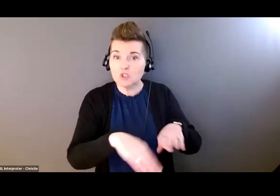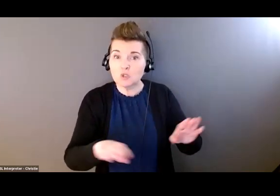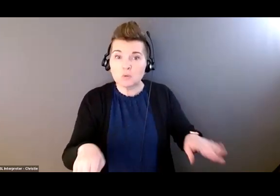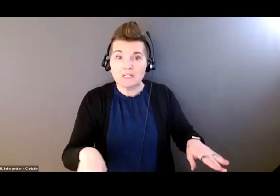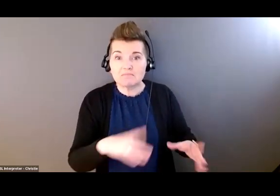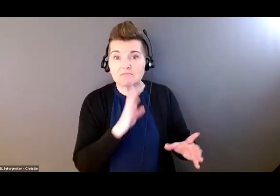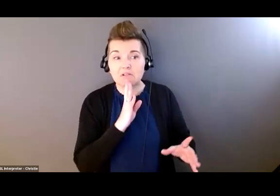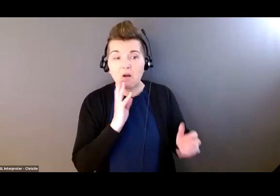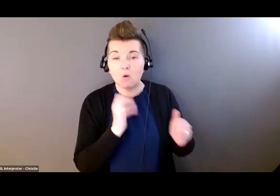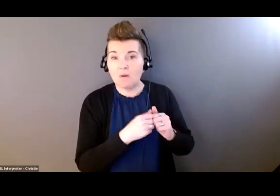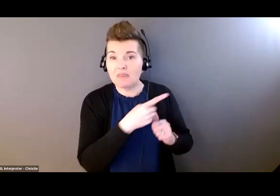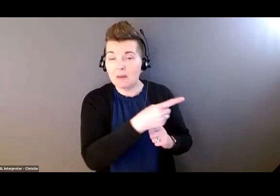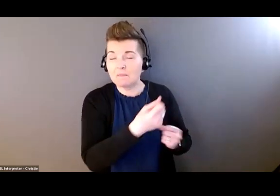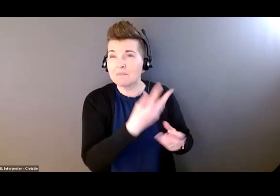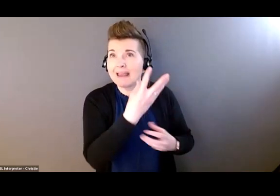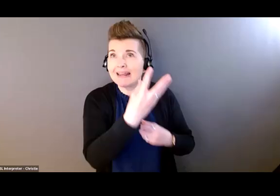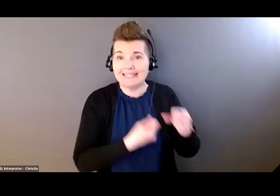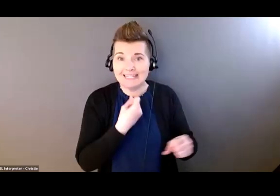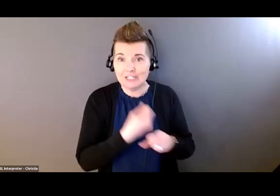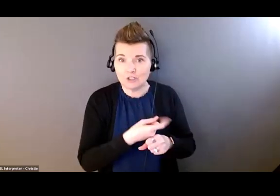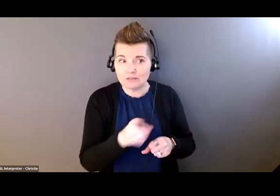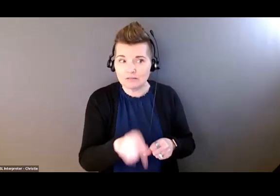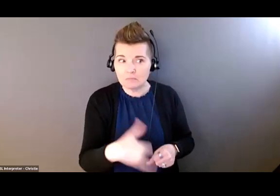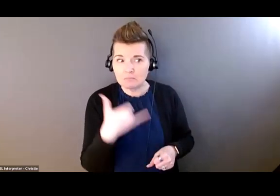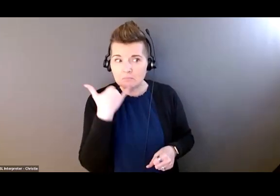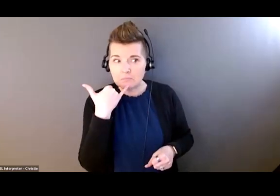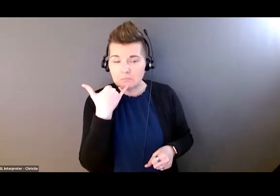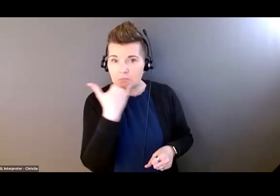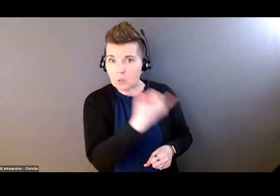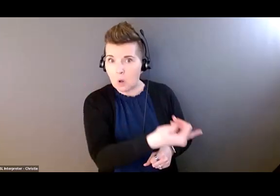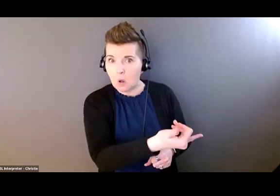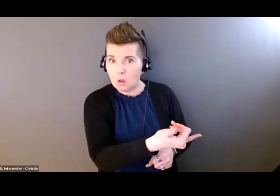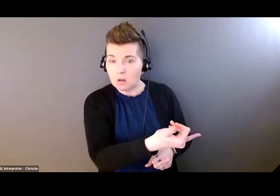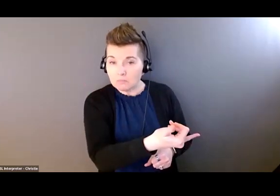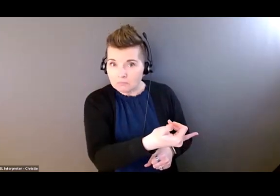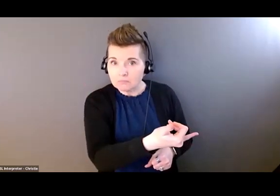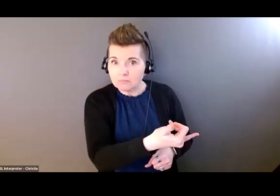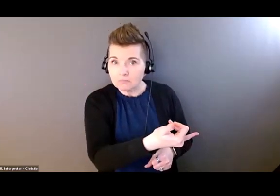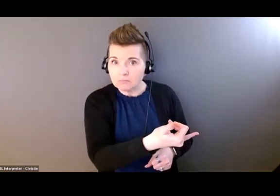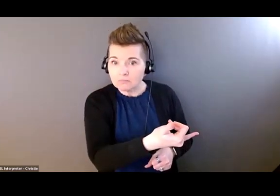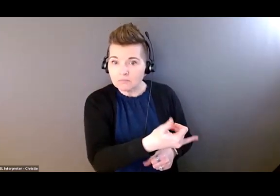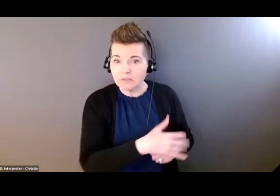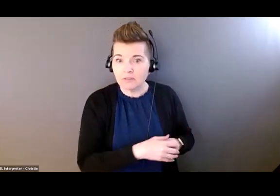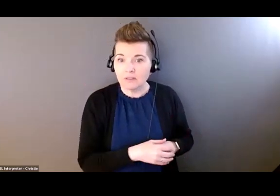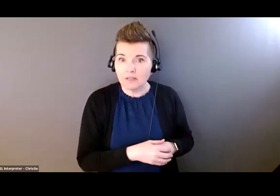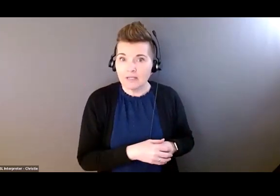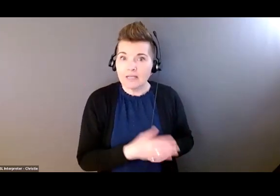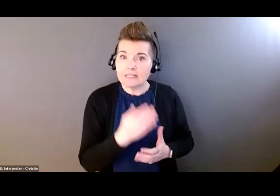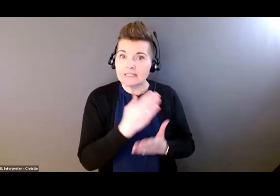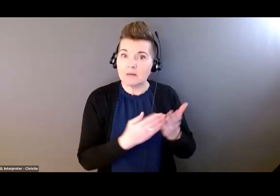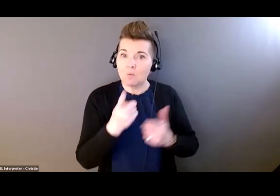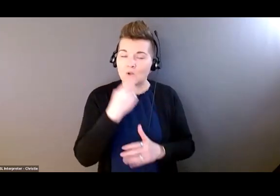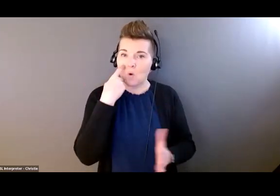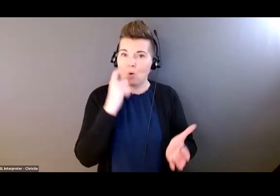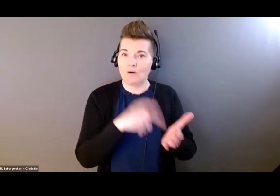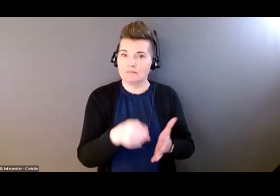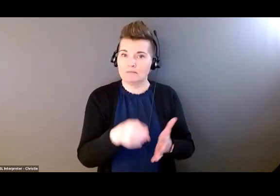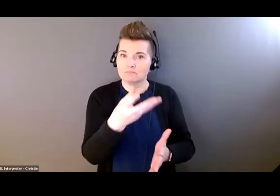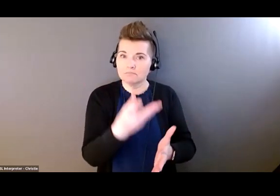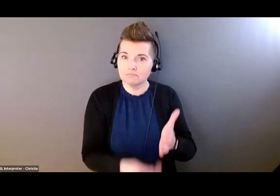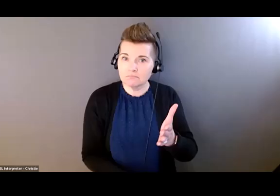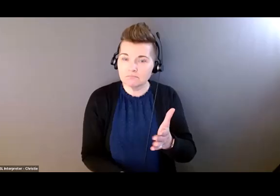to their children, haven't spoken to children in years, get to pick up the phone. When people feel like they belong,